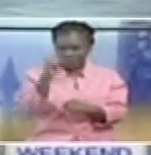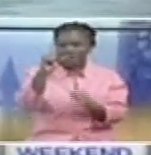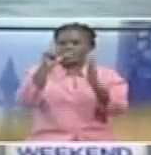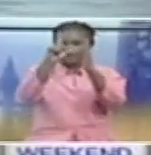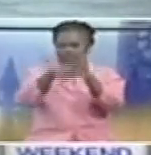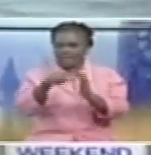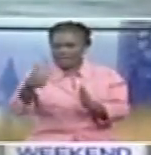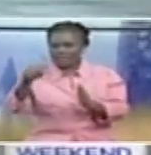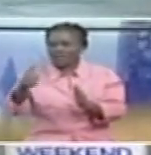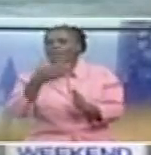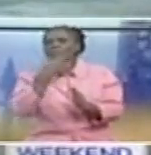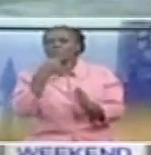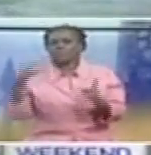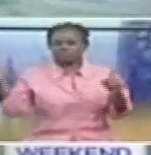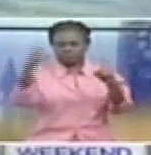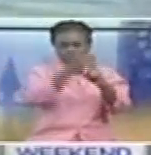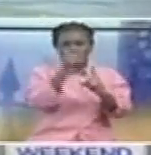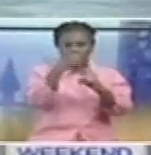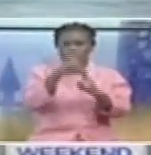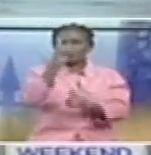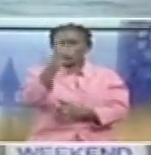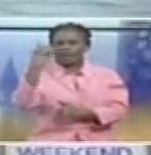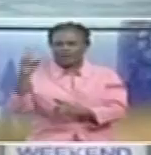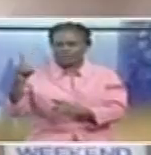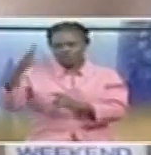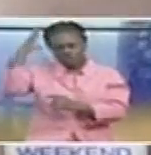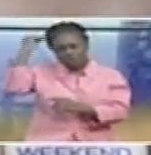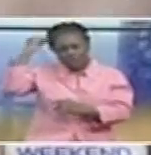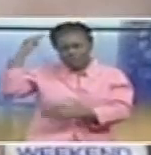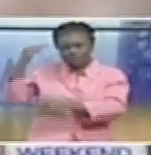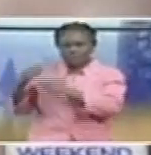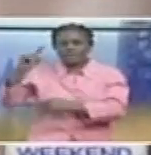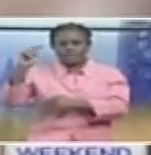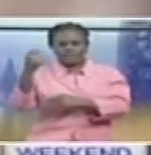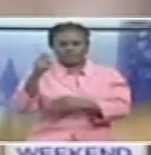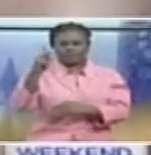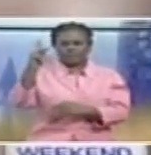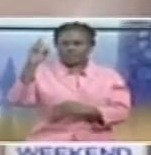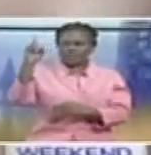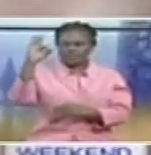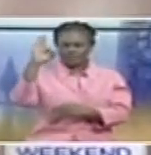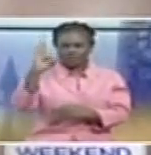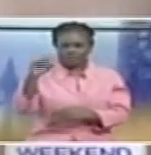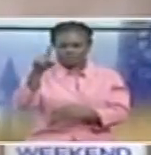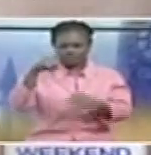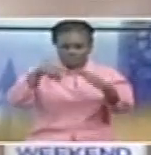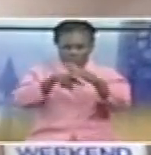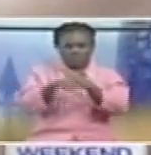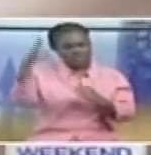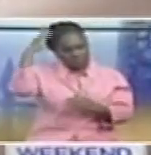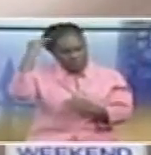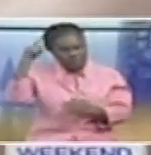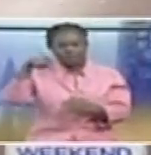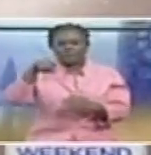two Spanish nurses were abducted from Dadaab at the Kenya-Somalia border. The Kenya Defense Forces announced an incursion into Somalia